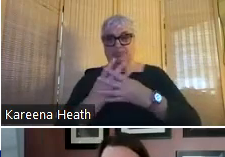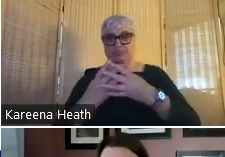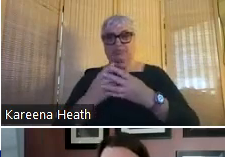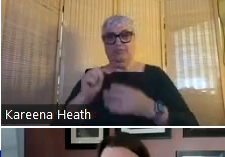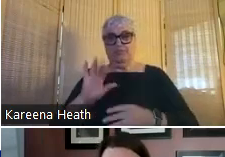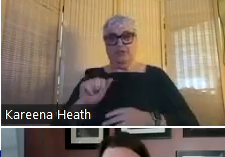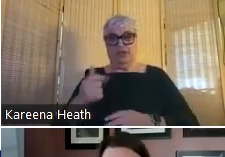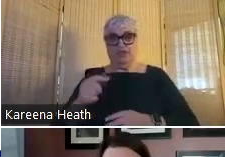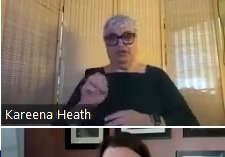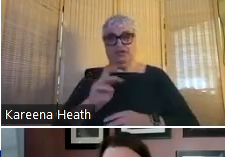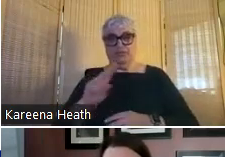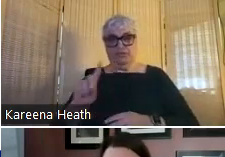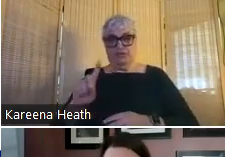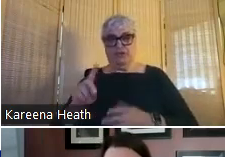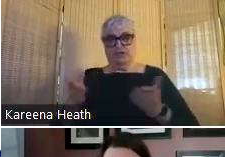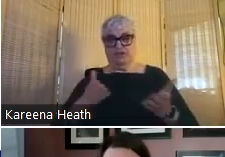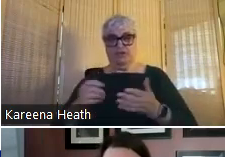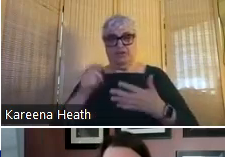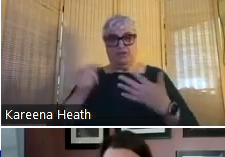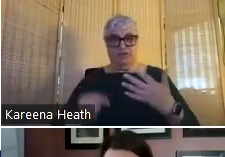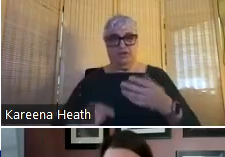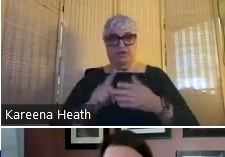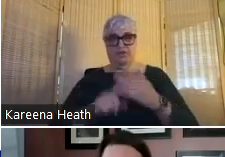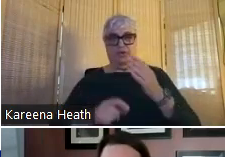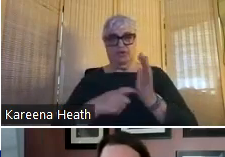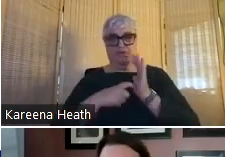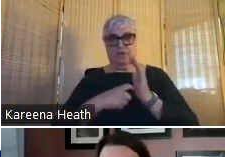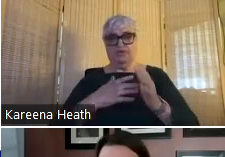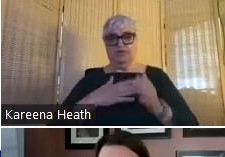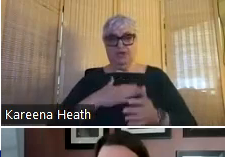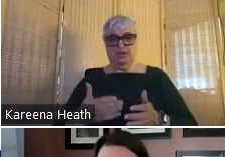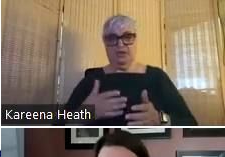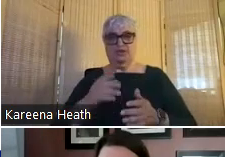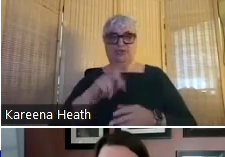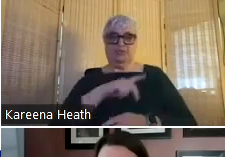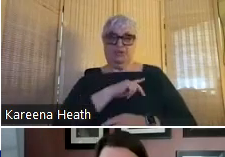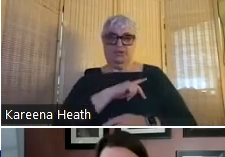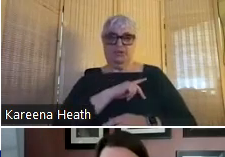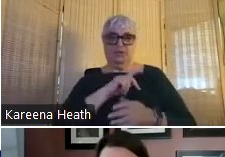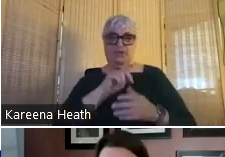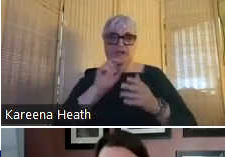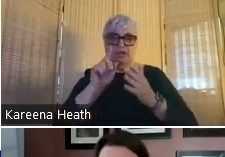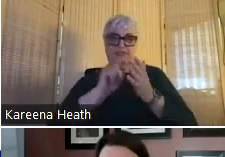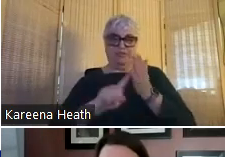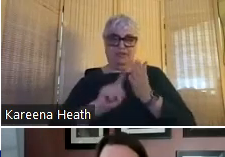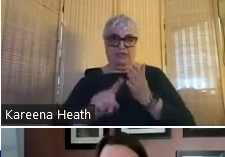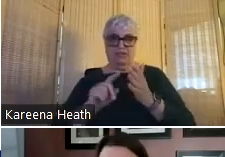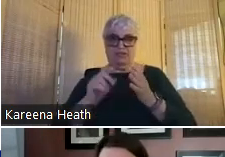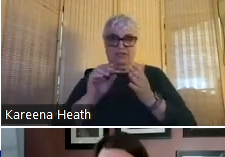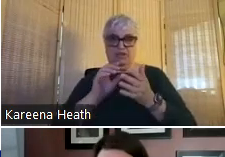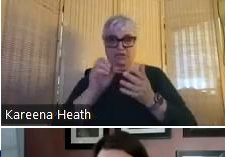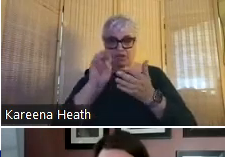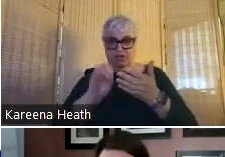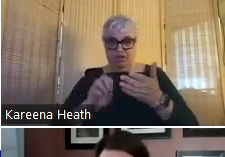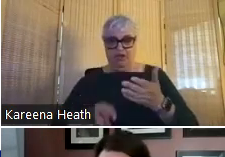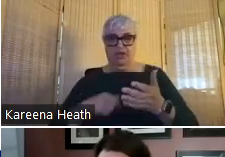management focused service plan, intake documentation, consents, personal inventory verified by 2 personnel, and